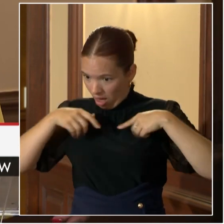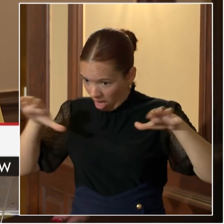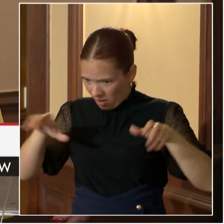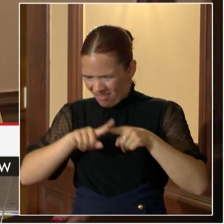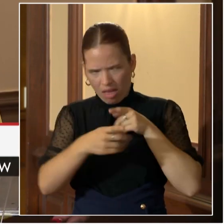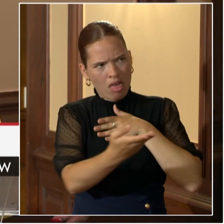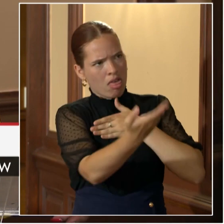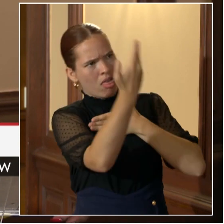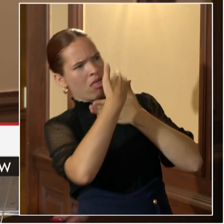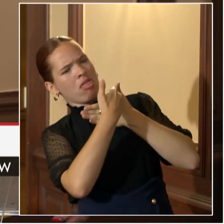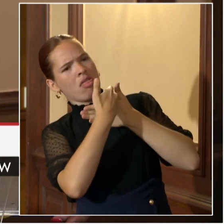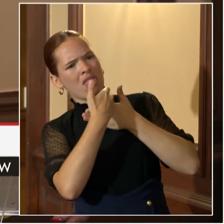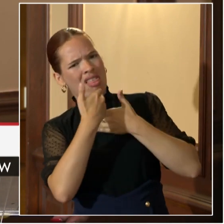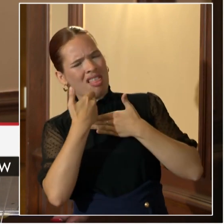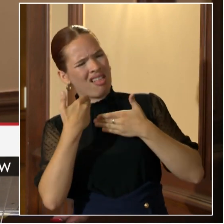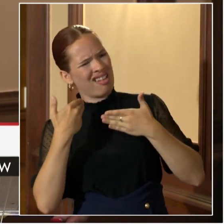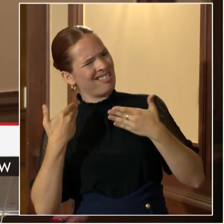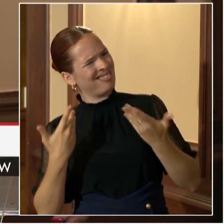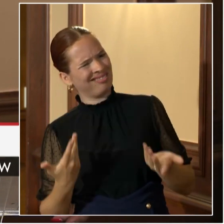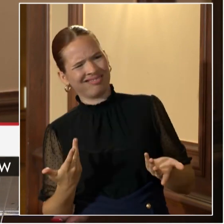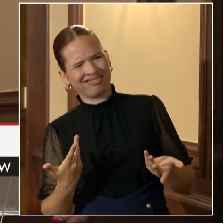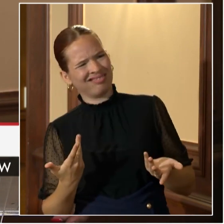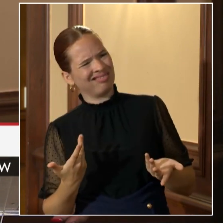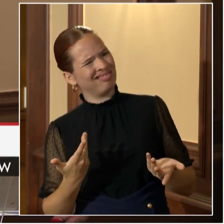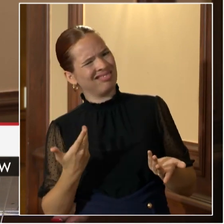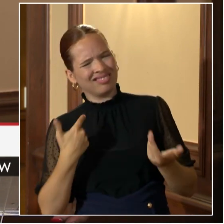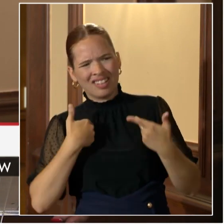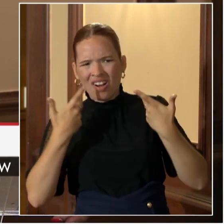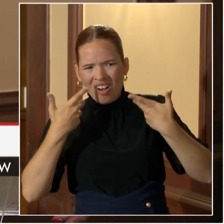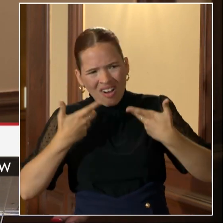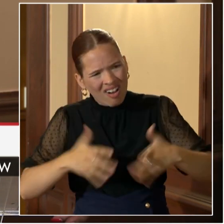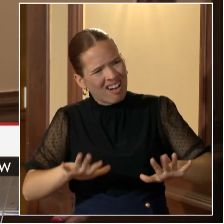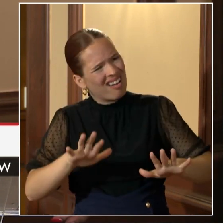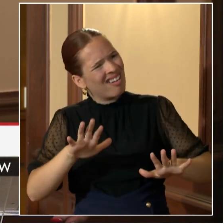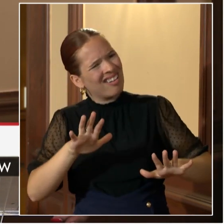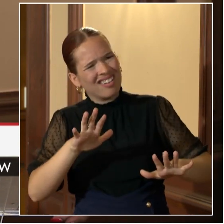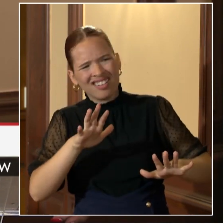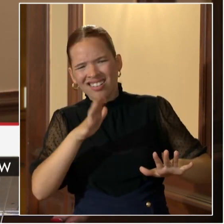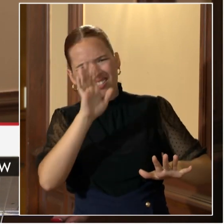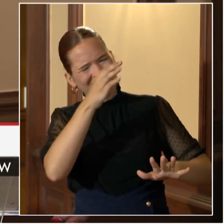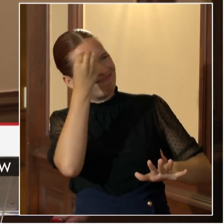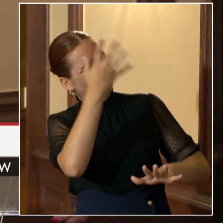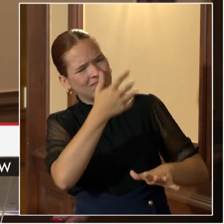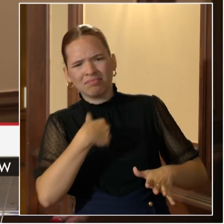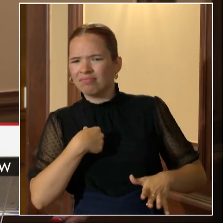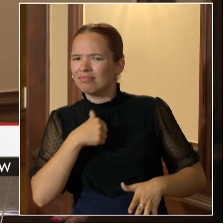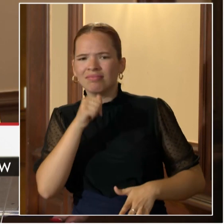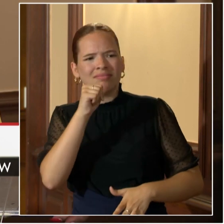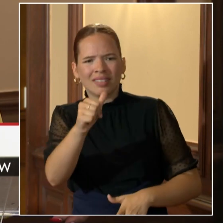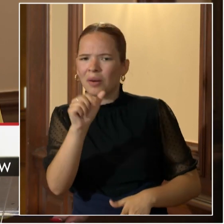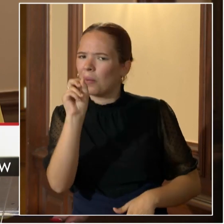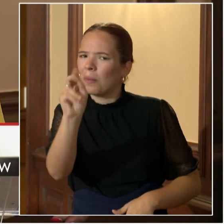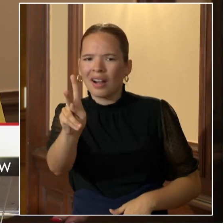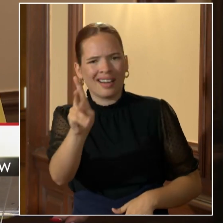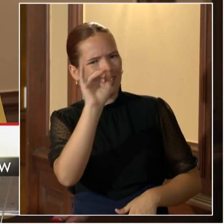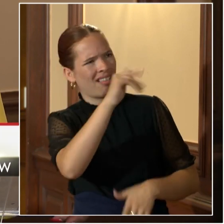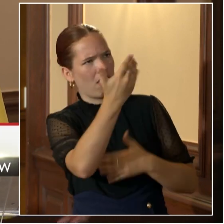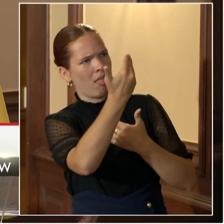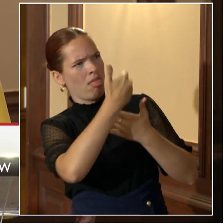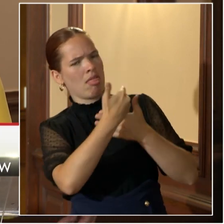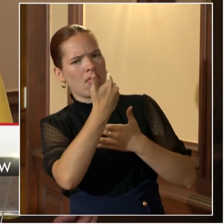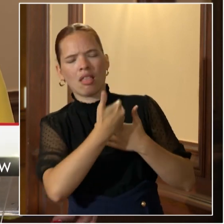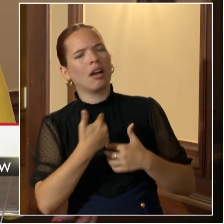op-ed by the state Democratic Party vice chair in West Virginia in